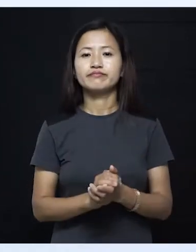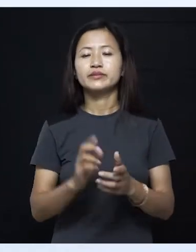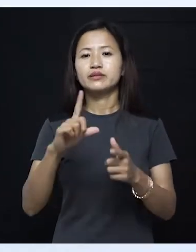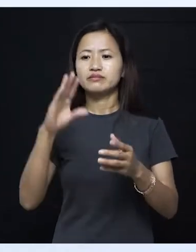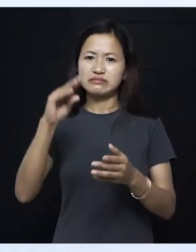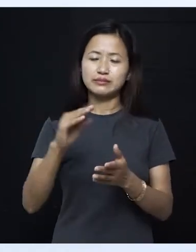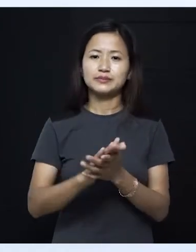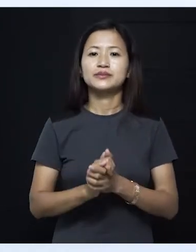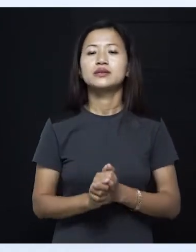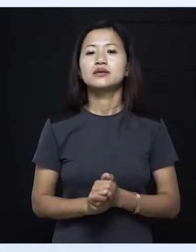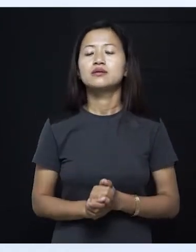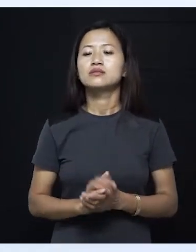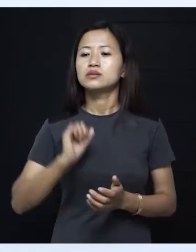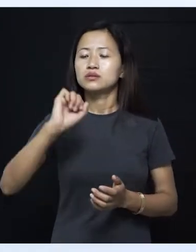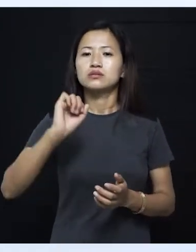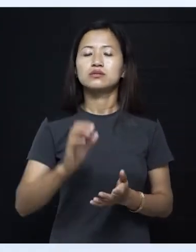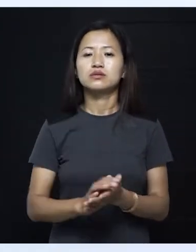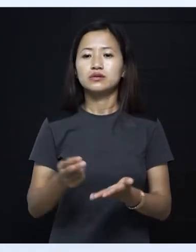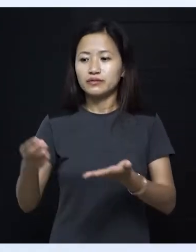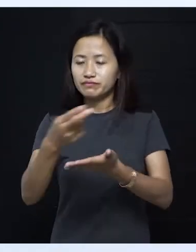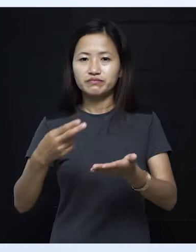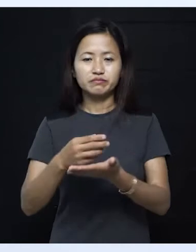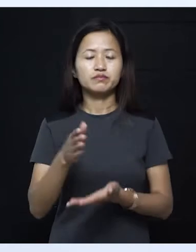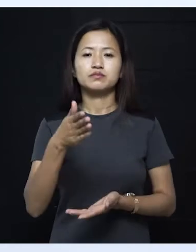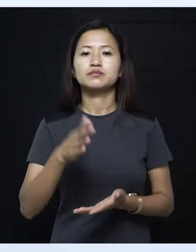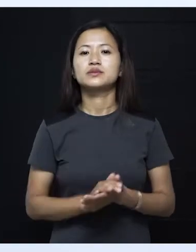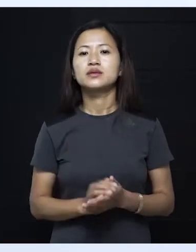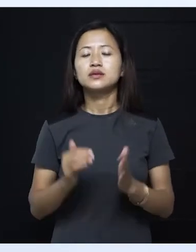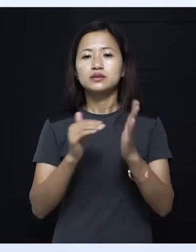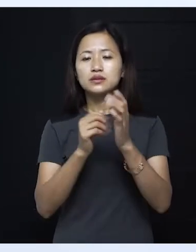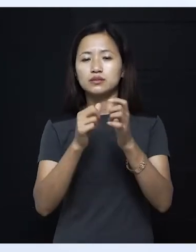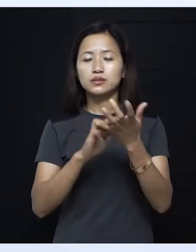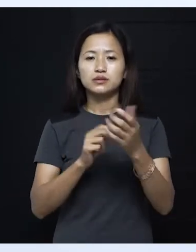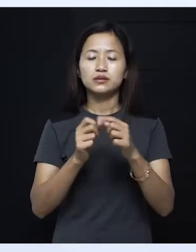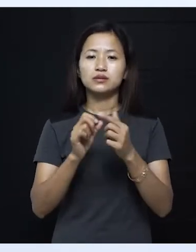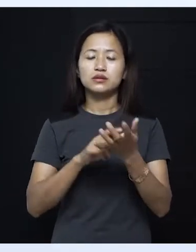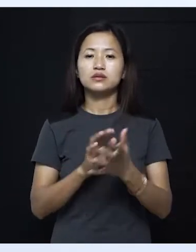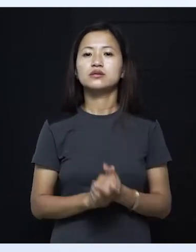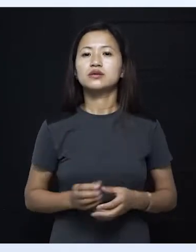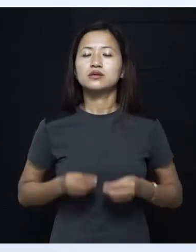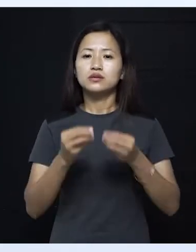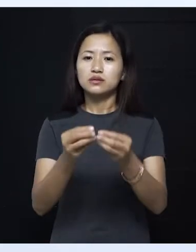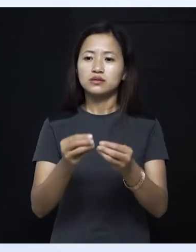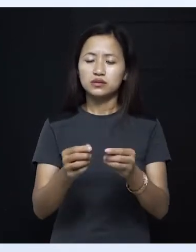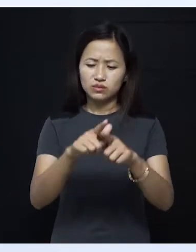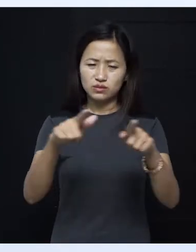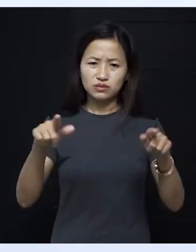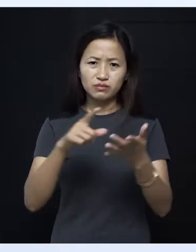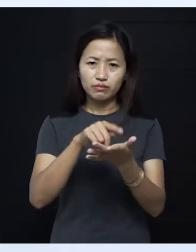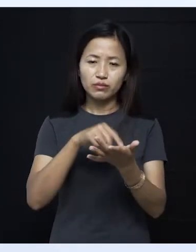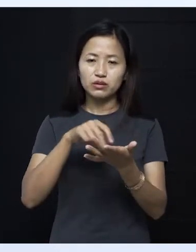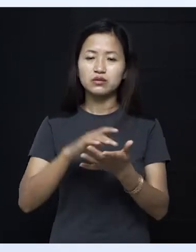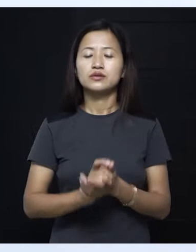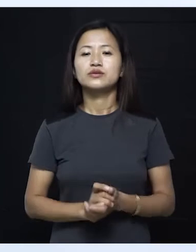are farmers but they don't own field, so the zamindars, what they will do is they will give a small part of their